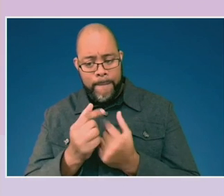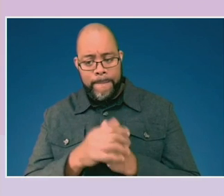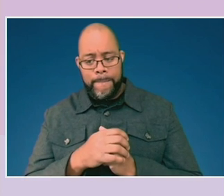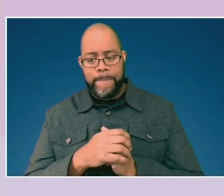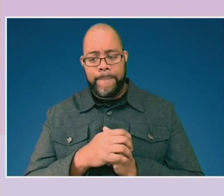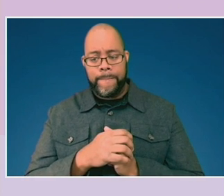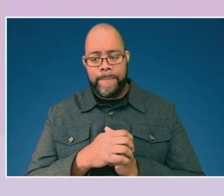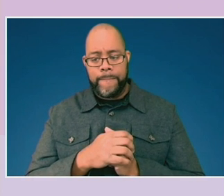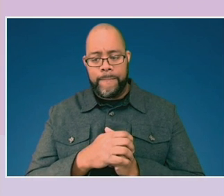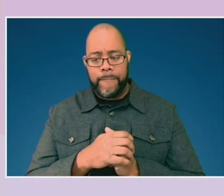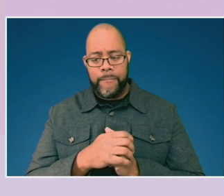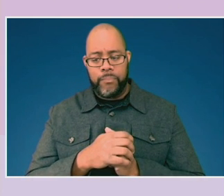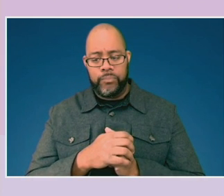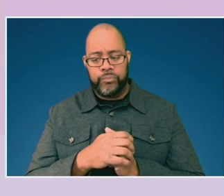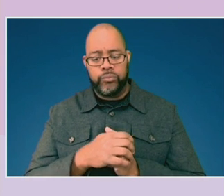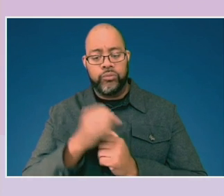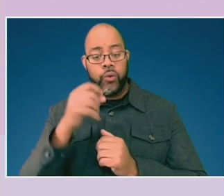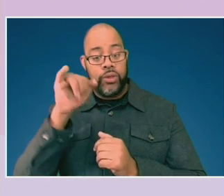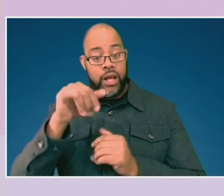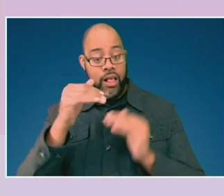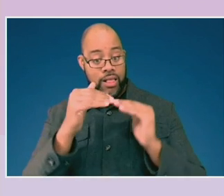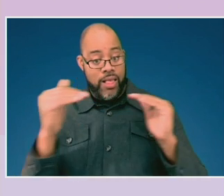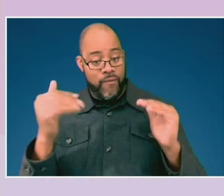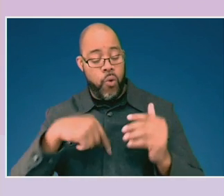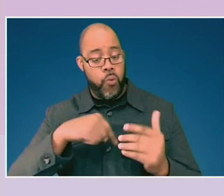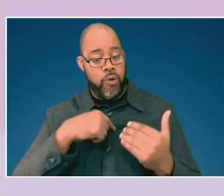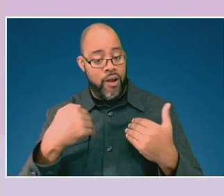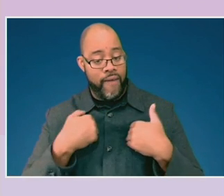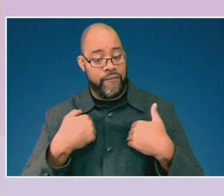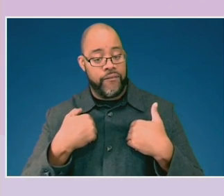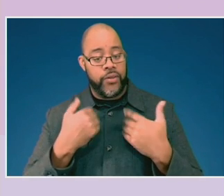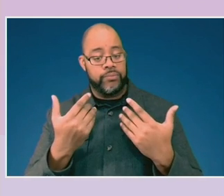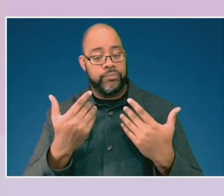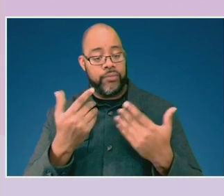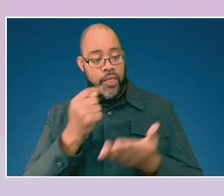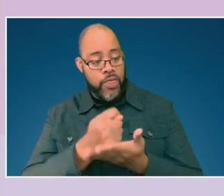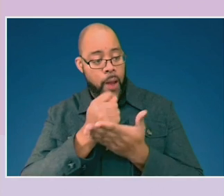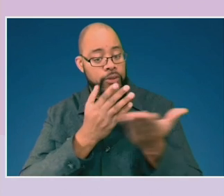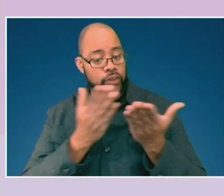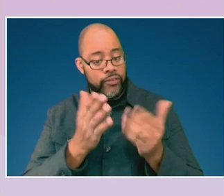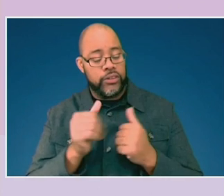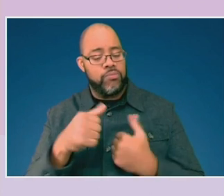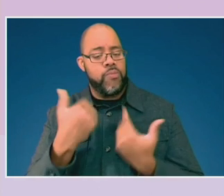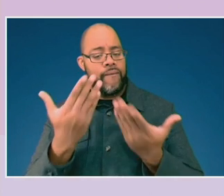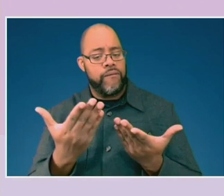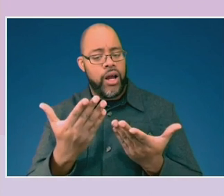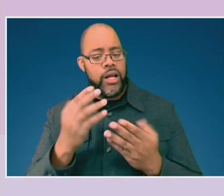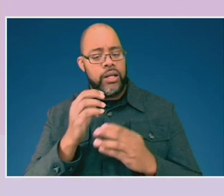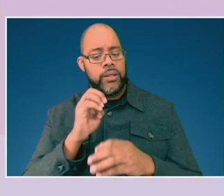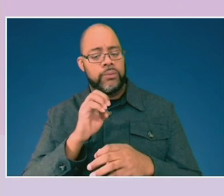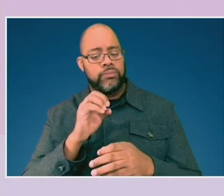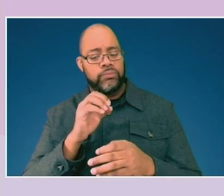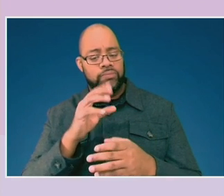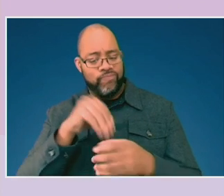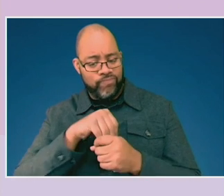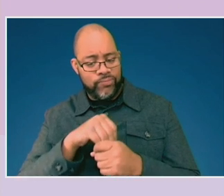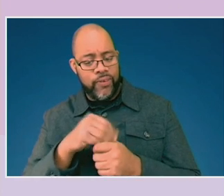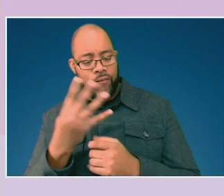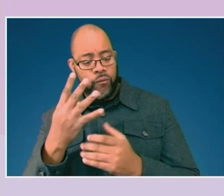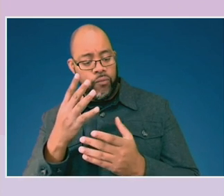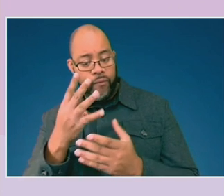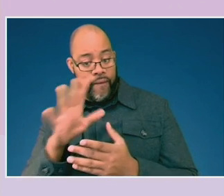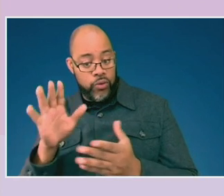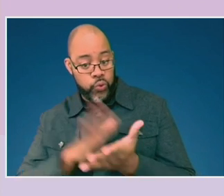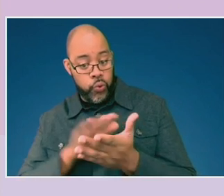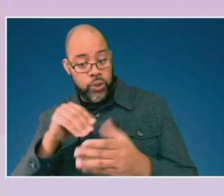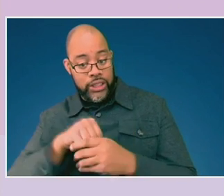of individuals. So here at this level, we have therapy services that are provided in 45 schools in Central Ohio with school-based